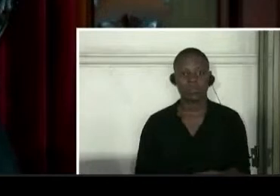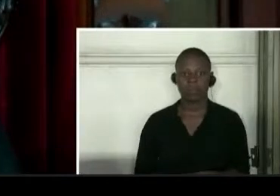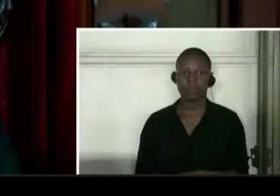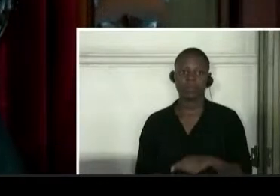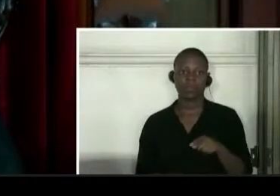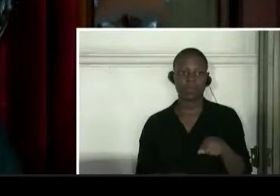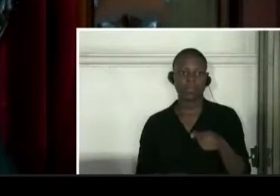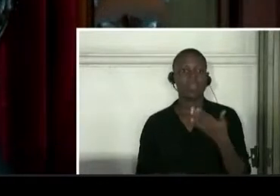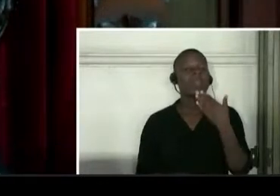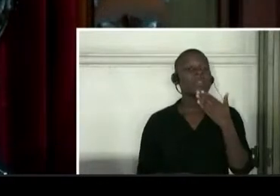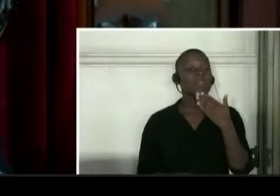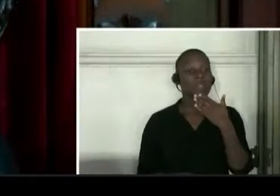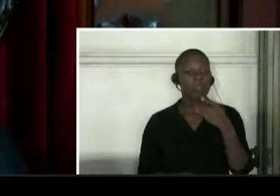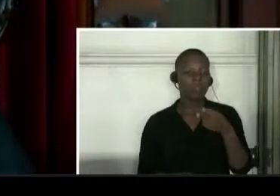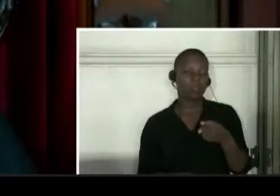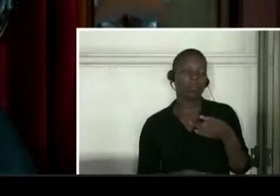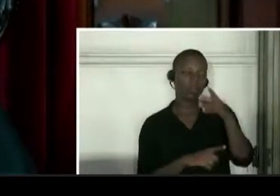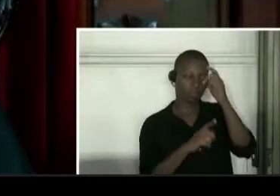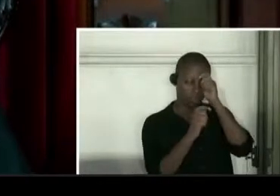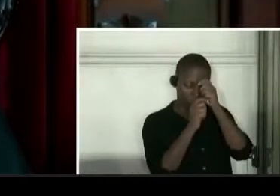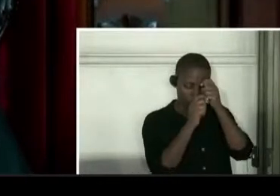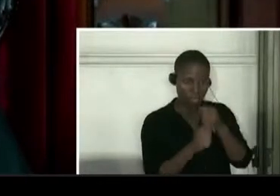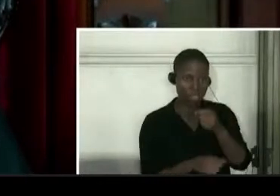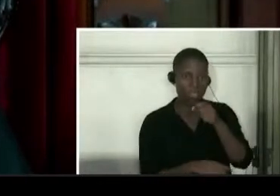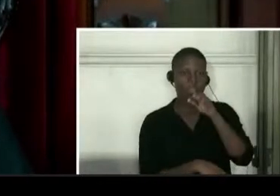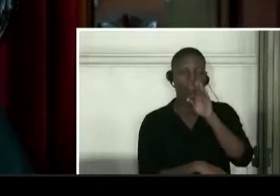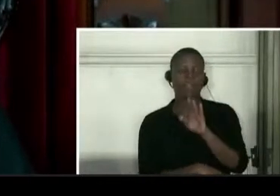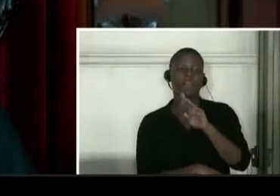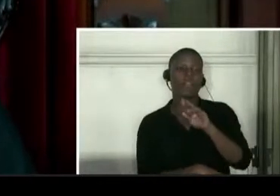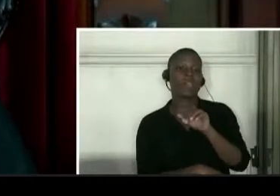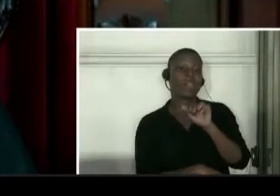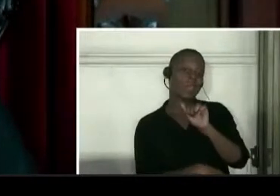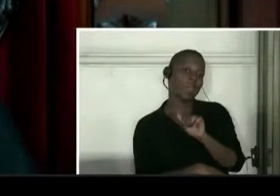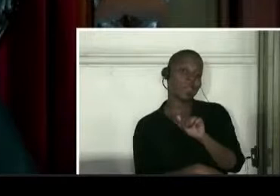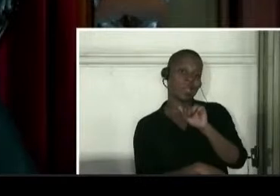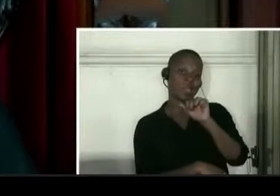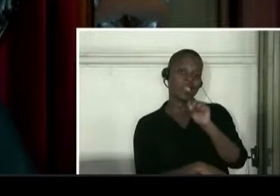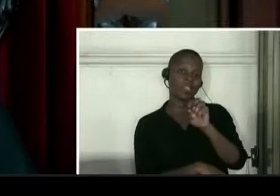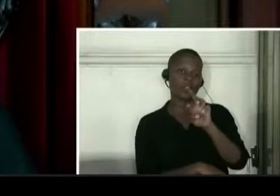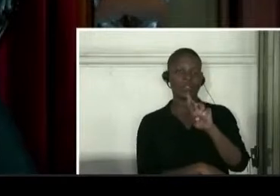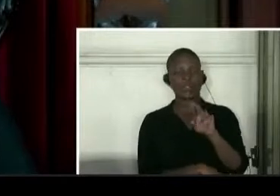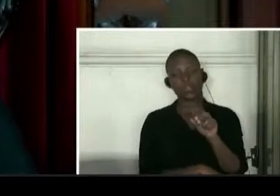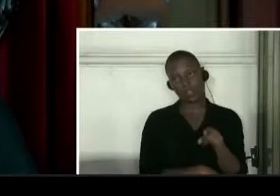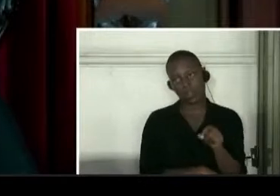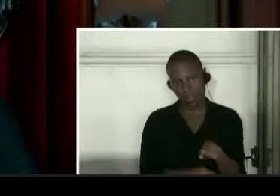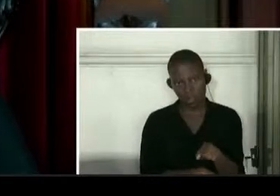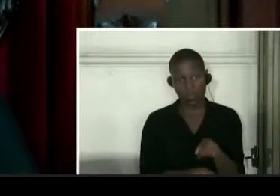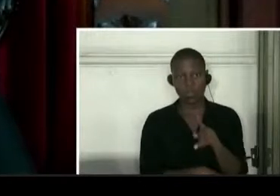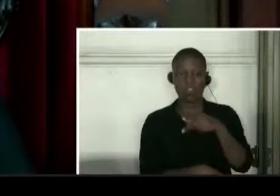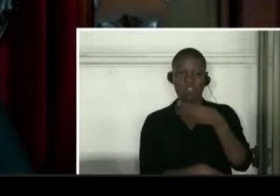Thank you, Honorable Fraser. You did well to read the report.